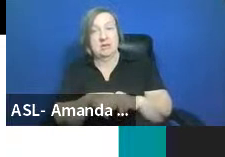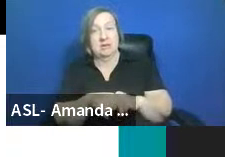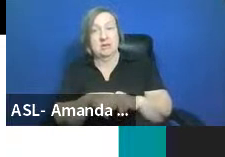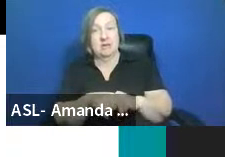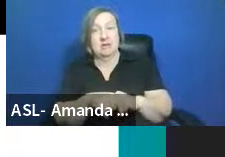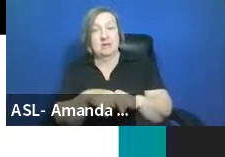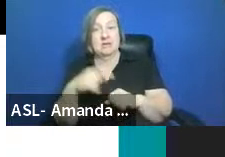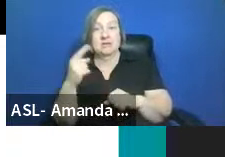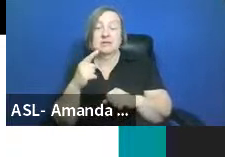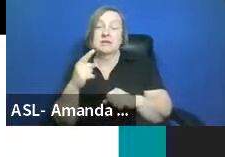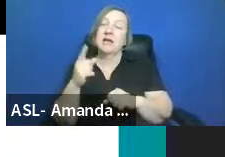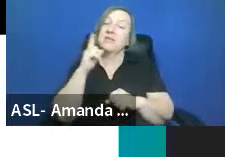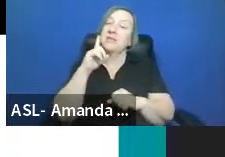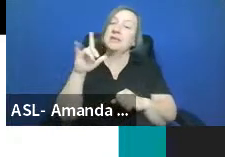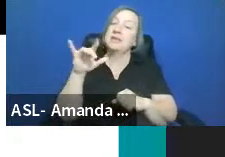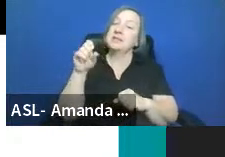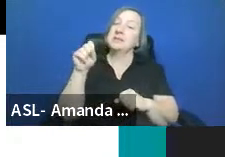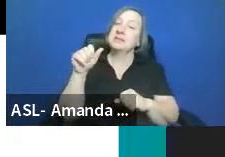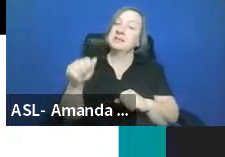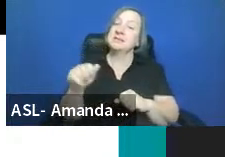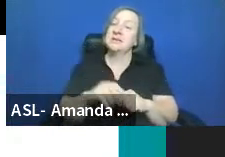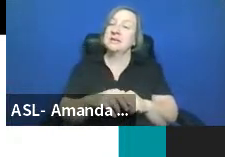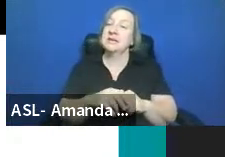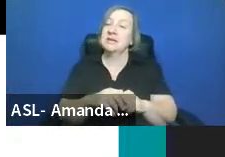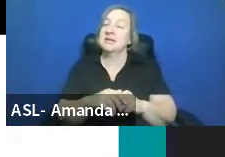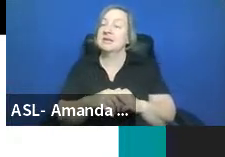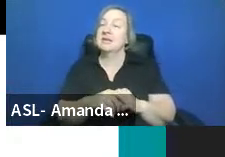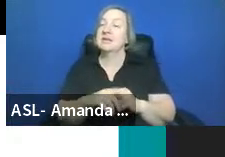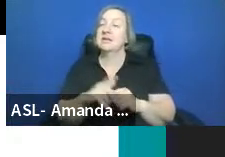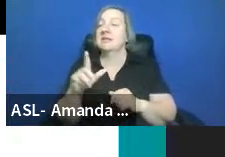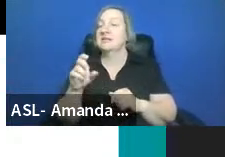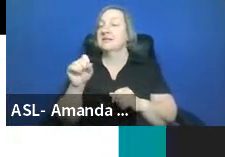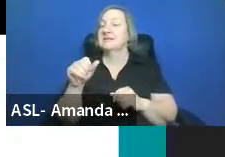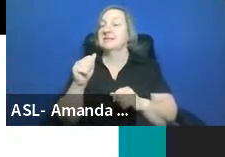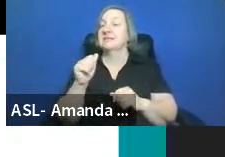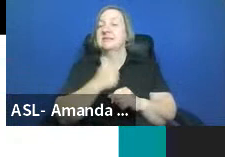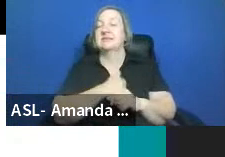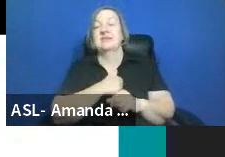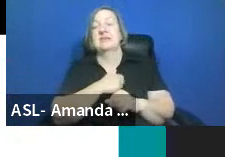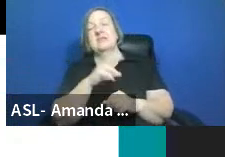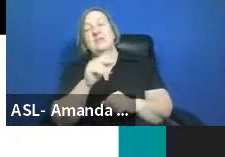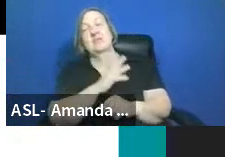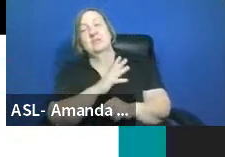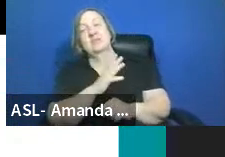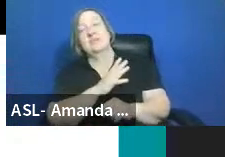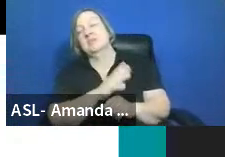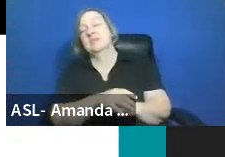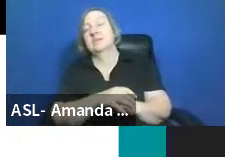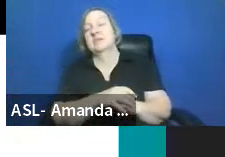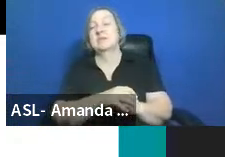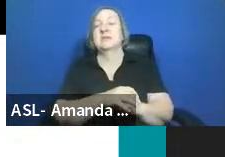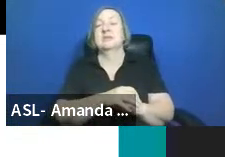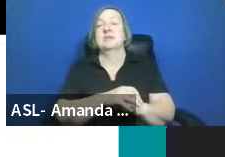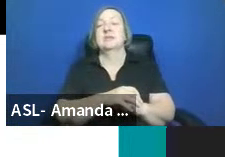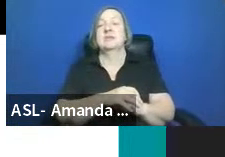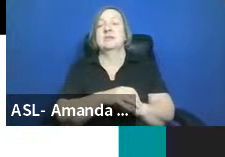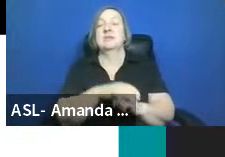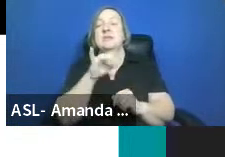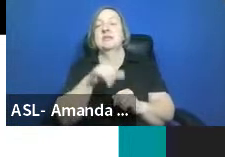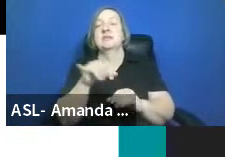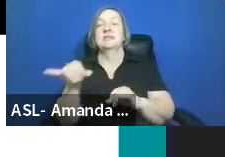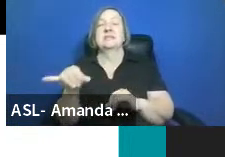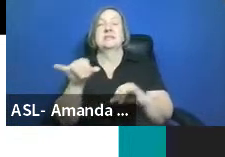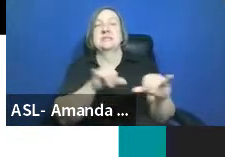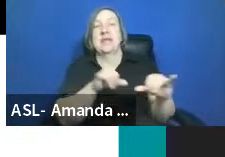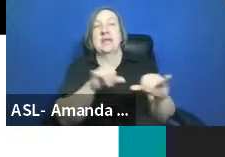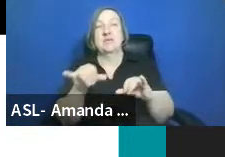Somebody was going to jump. I think Lisa does. Lisa, sorry. No, that's okay. This is similar